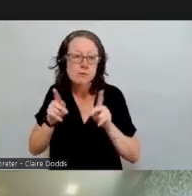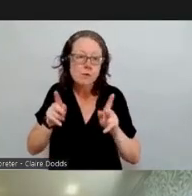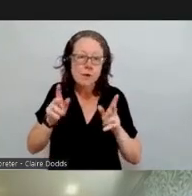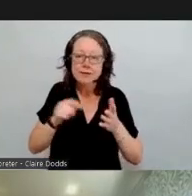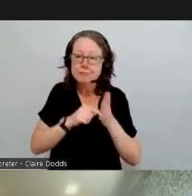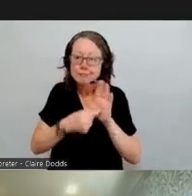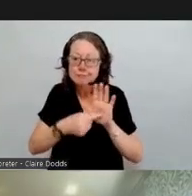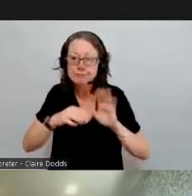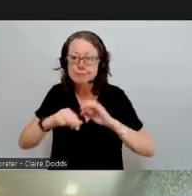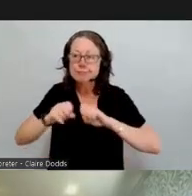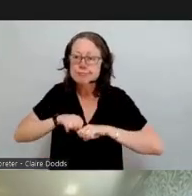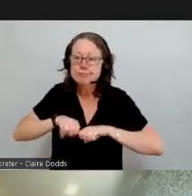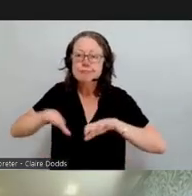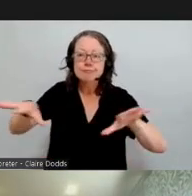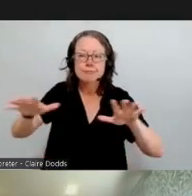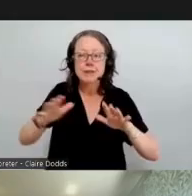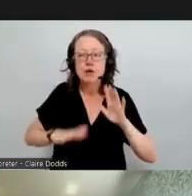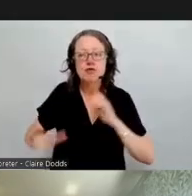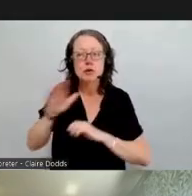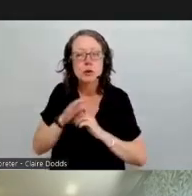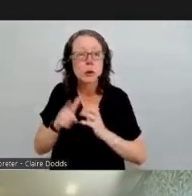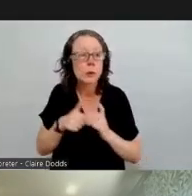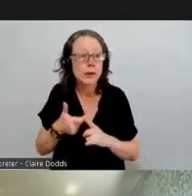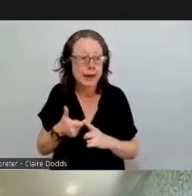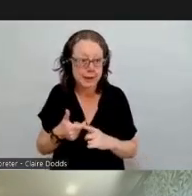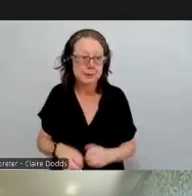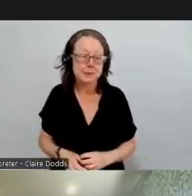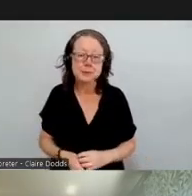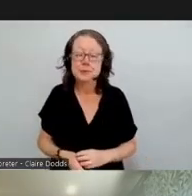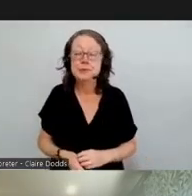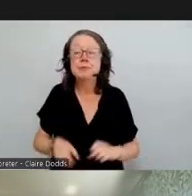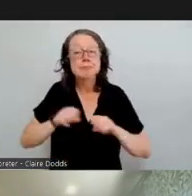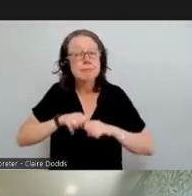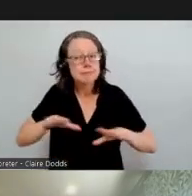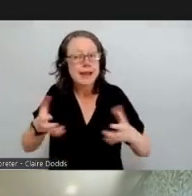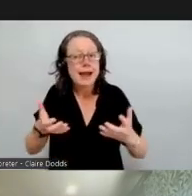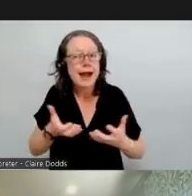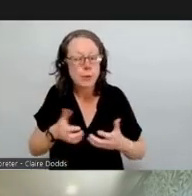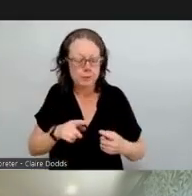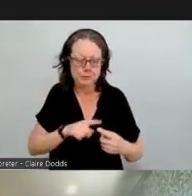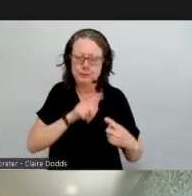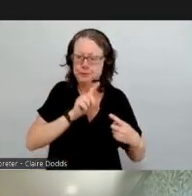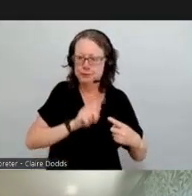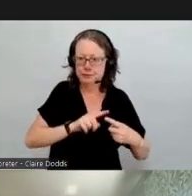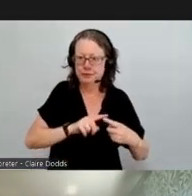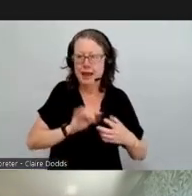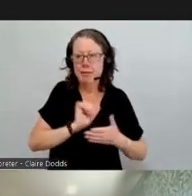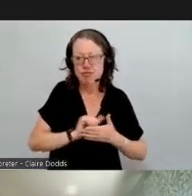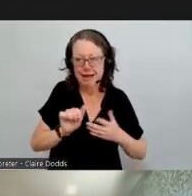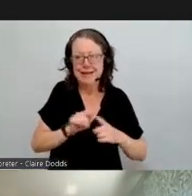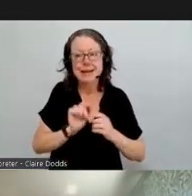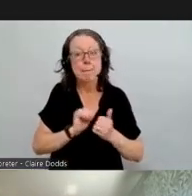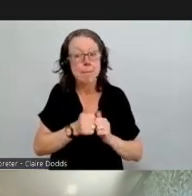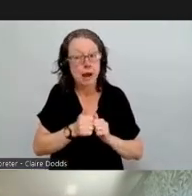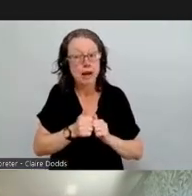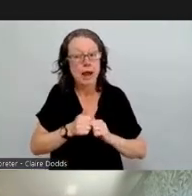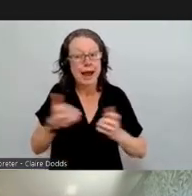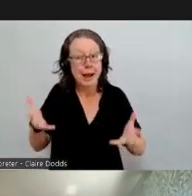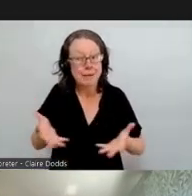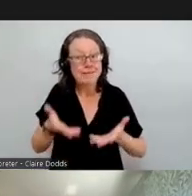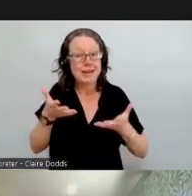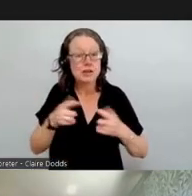the UK. How we're getting that message out there, it's through brand and partner amplifications, through PR and